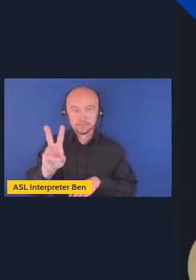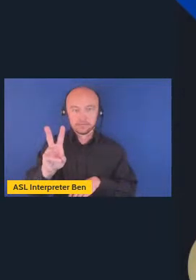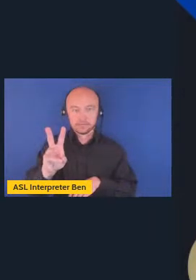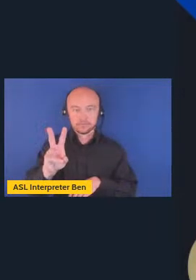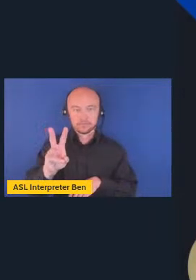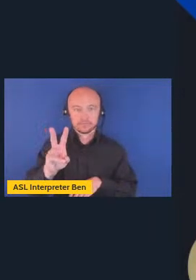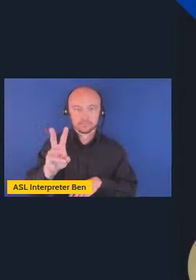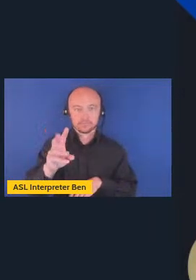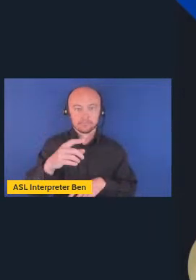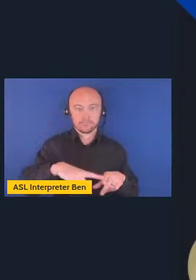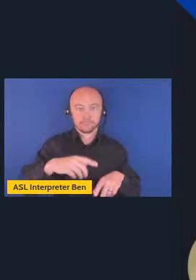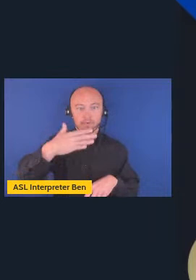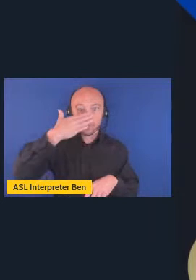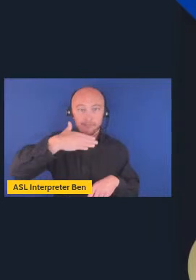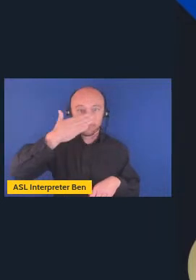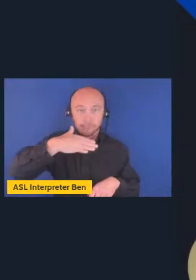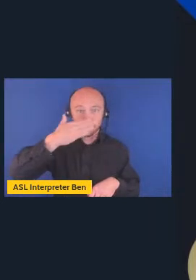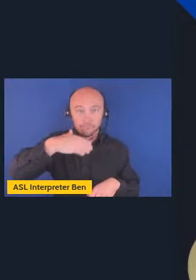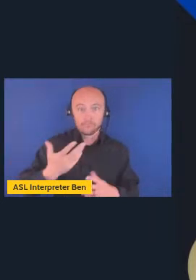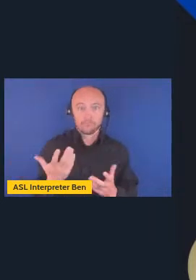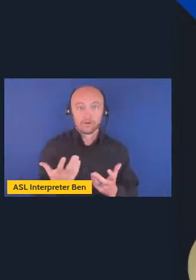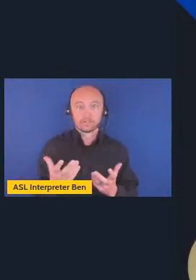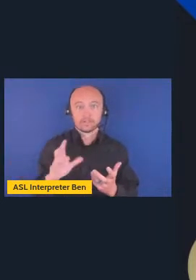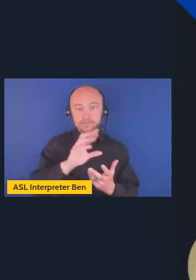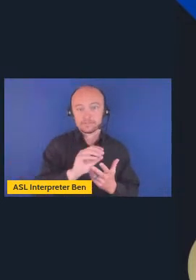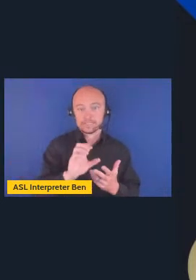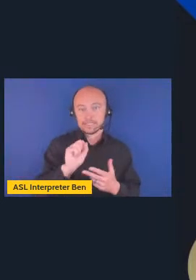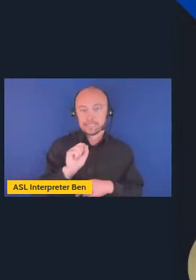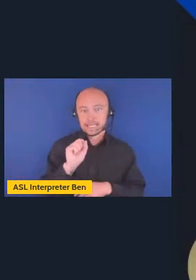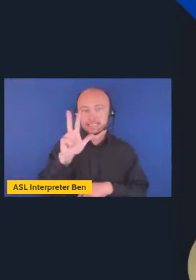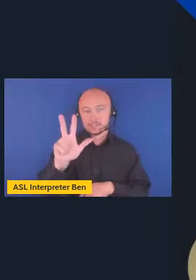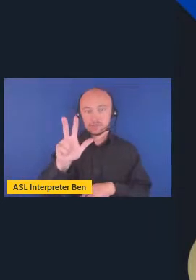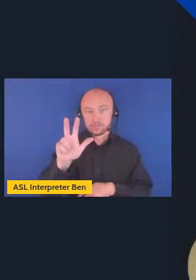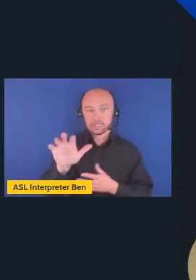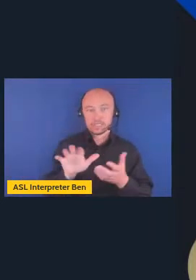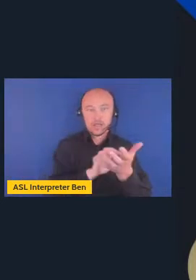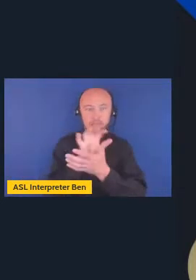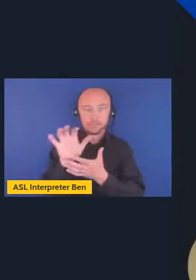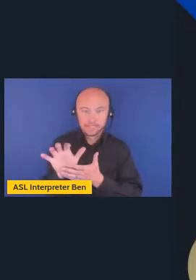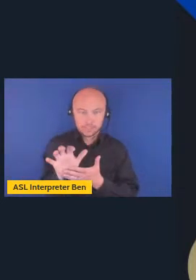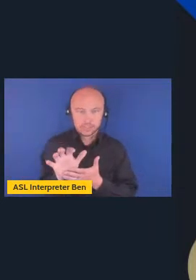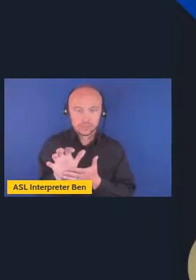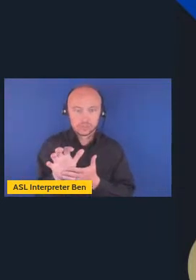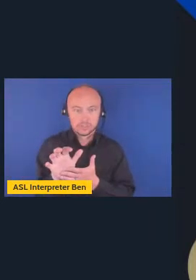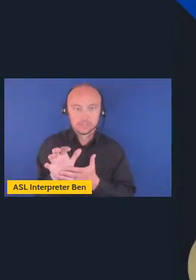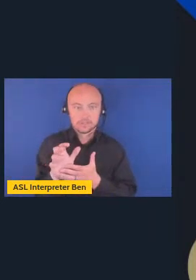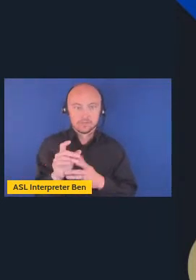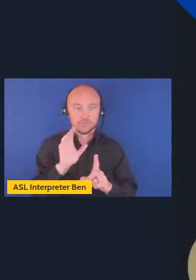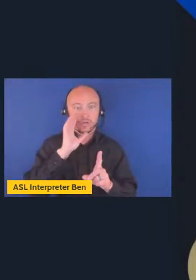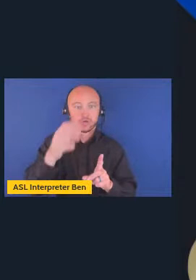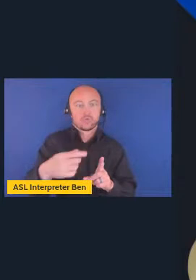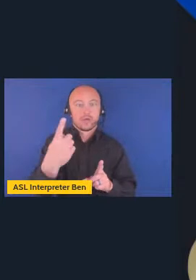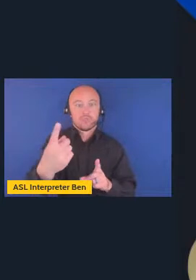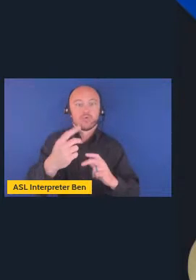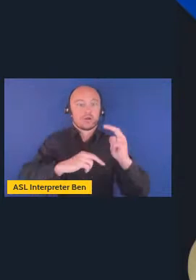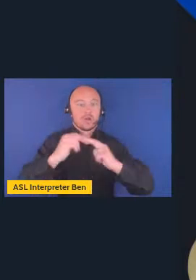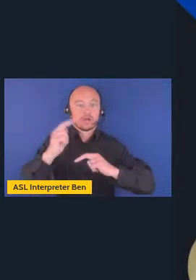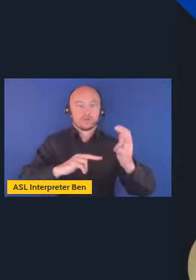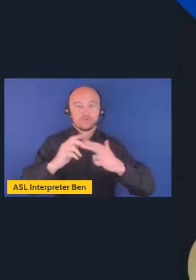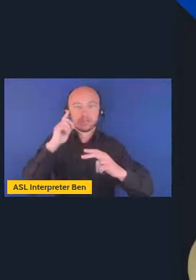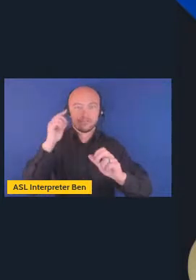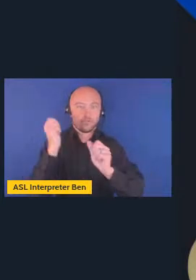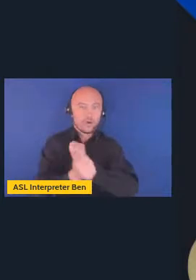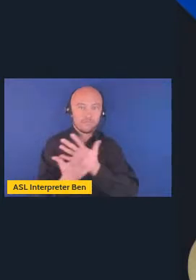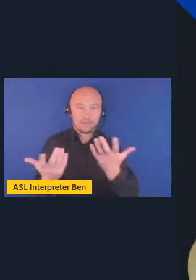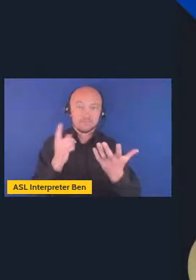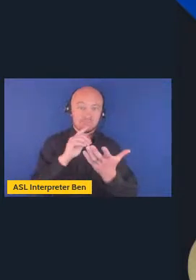CloudFront and S3 combination. We could just create one construct to do it all, which is nice.